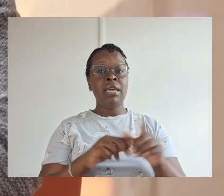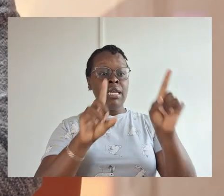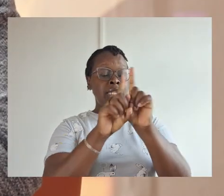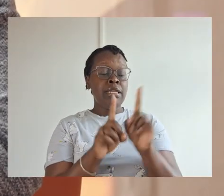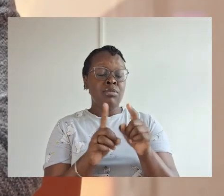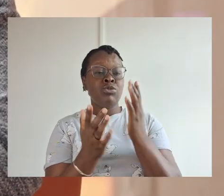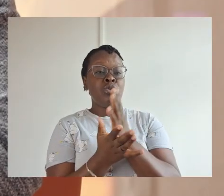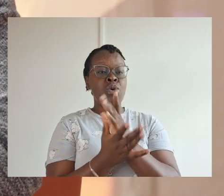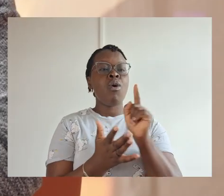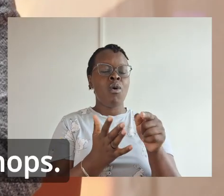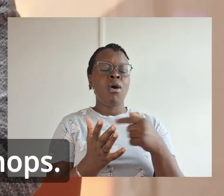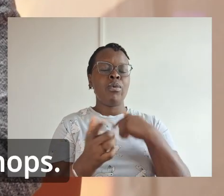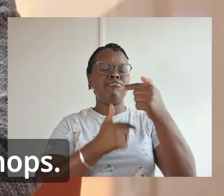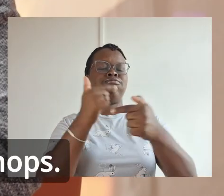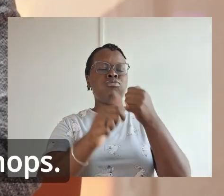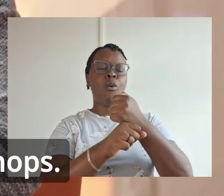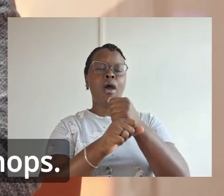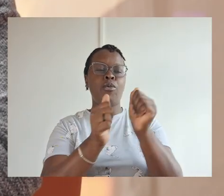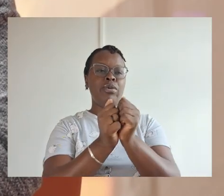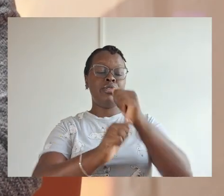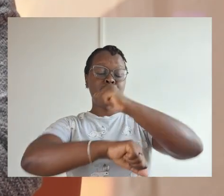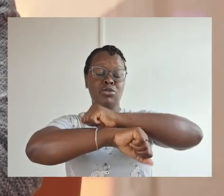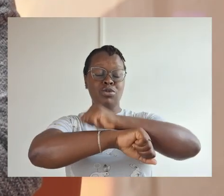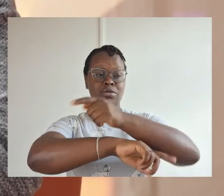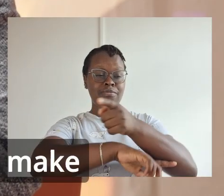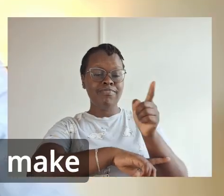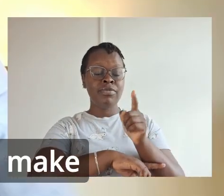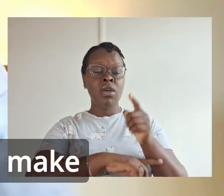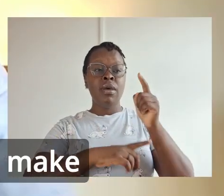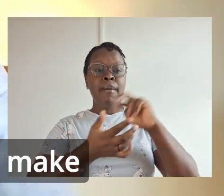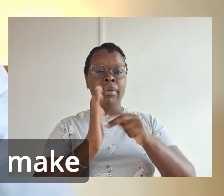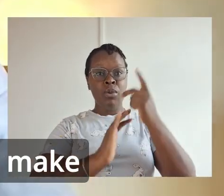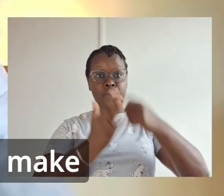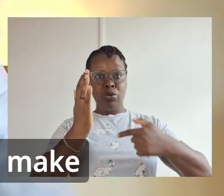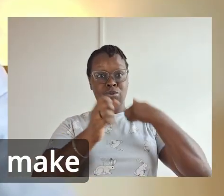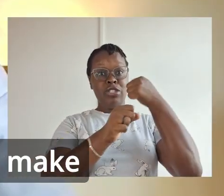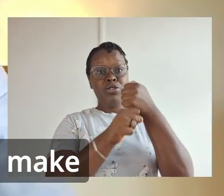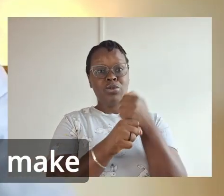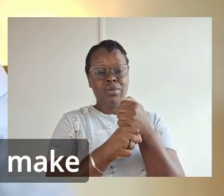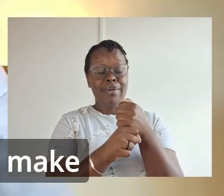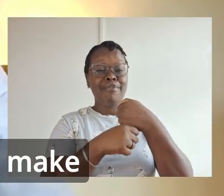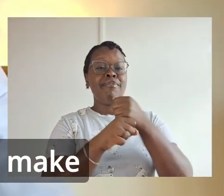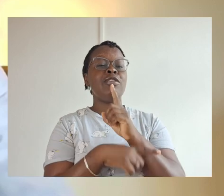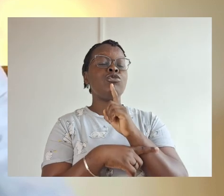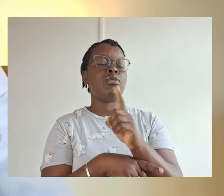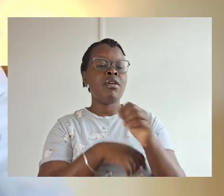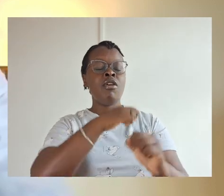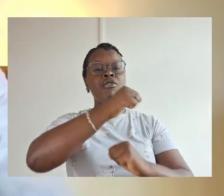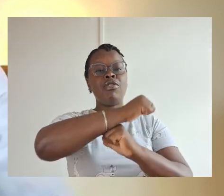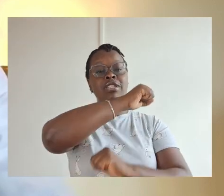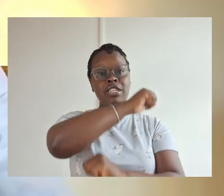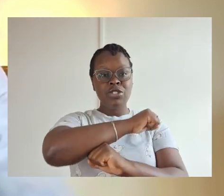in for literacy in the schools and the camps. So what we're bridging basically is make sure